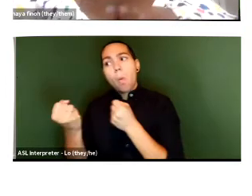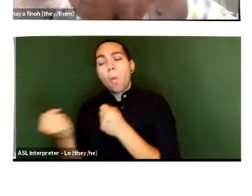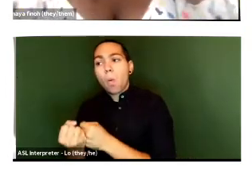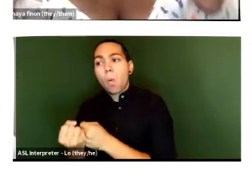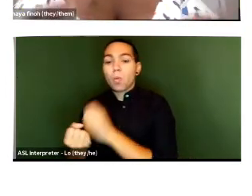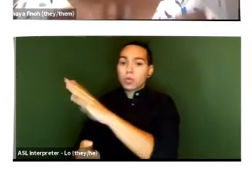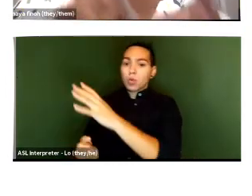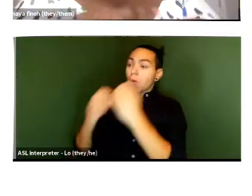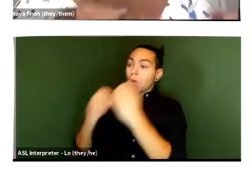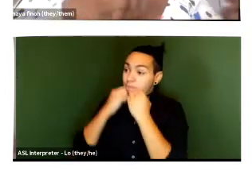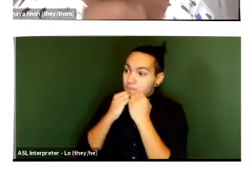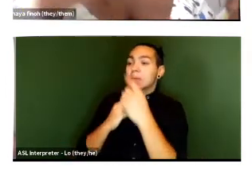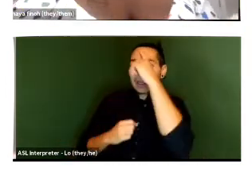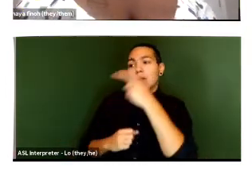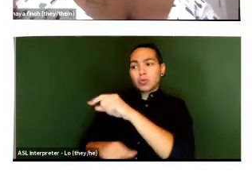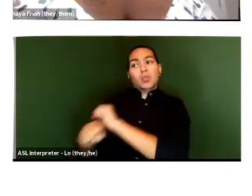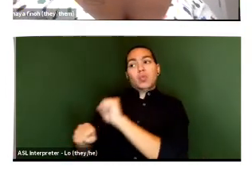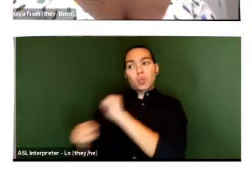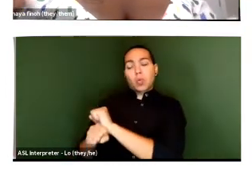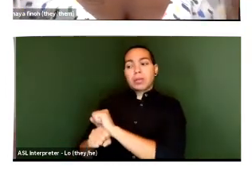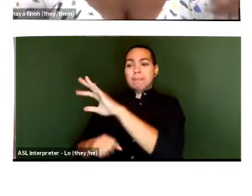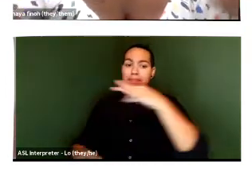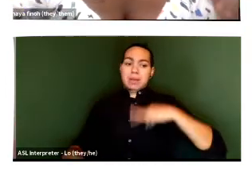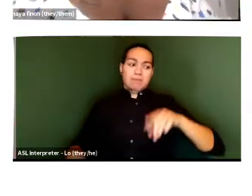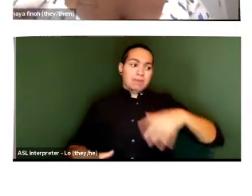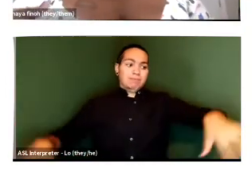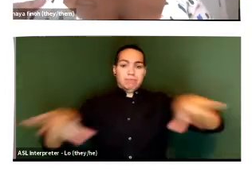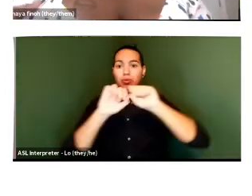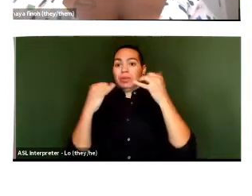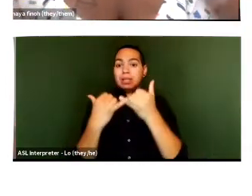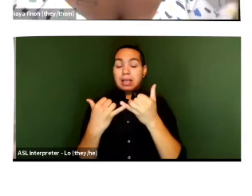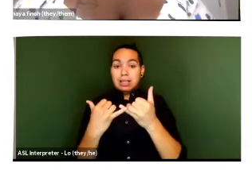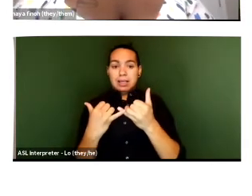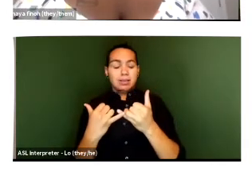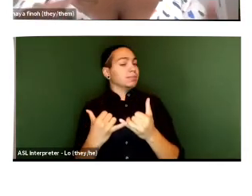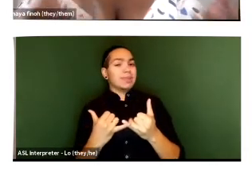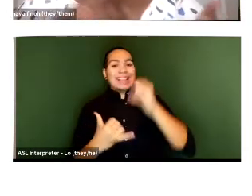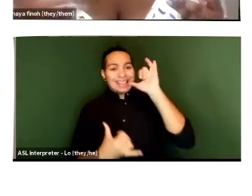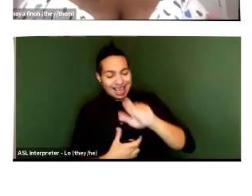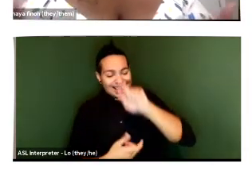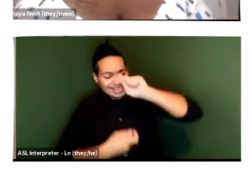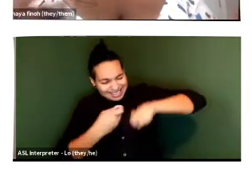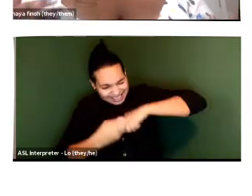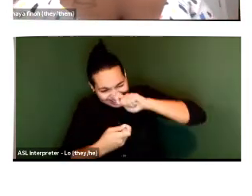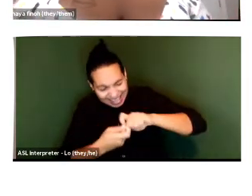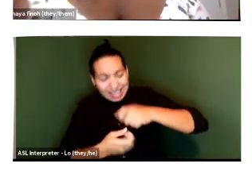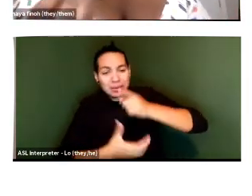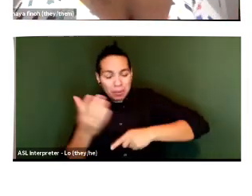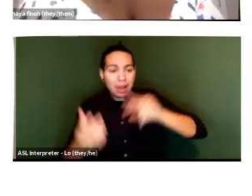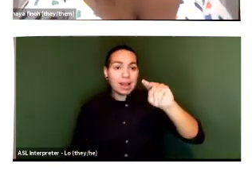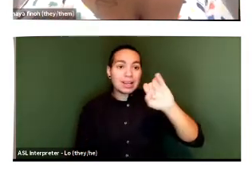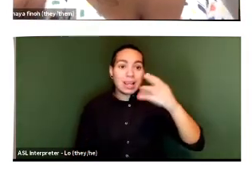our labor, Black people only being worth the labor that we do for others, is exactly what Nicholas Brady meant when he said